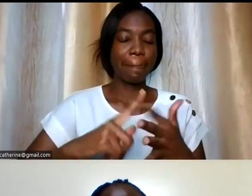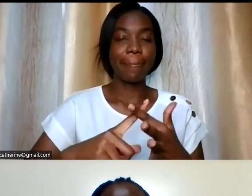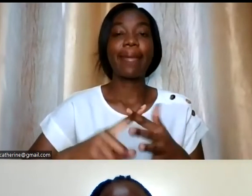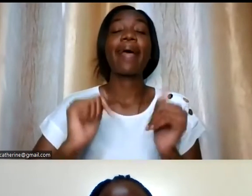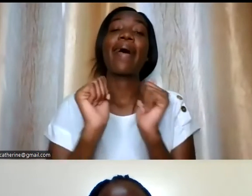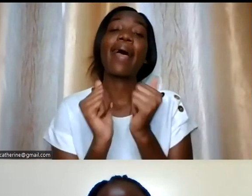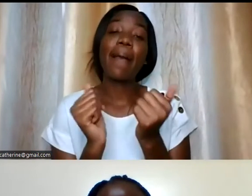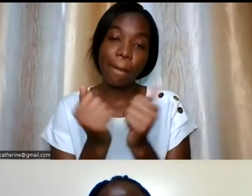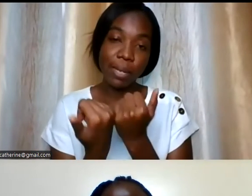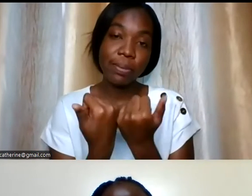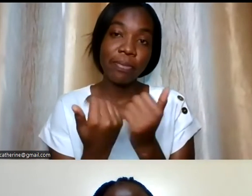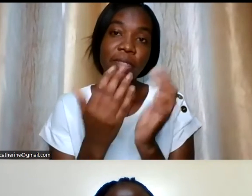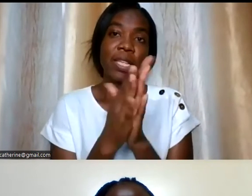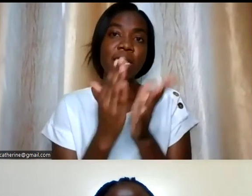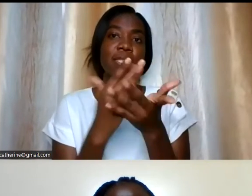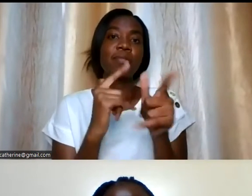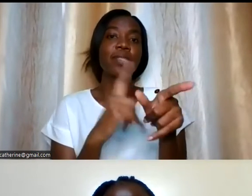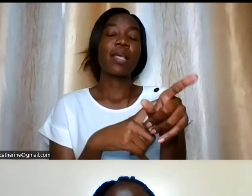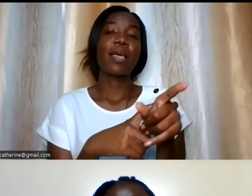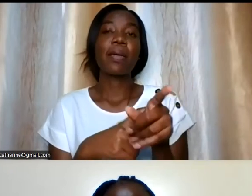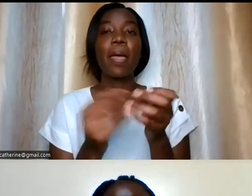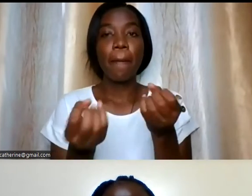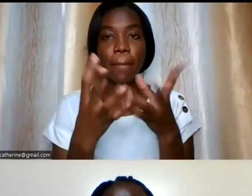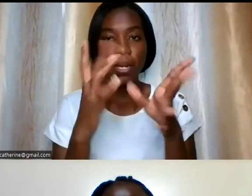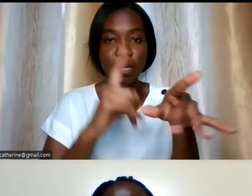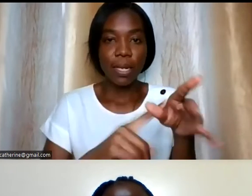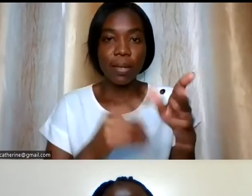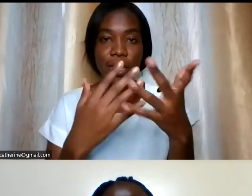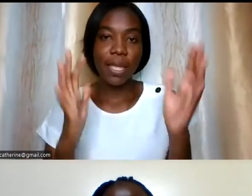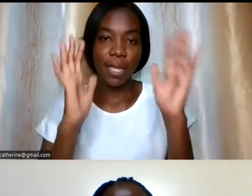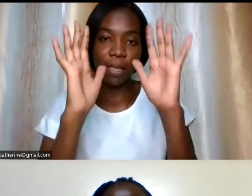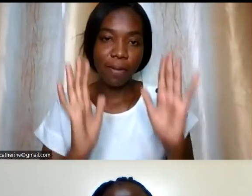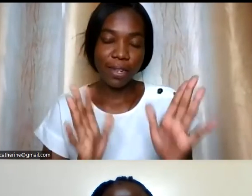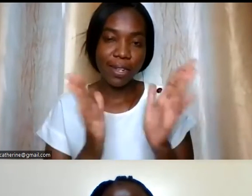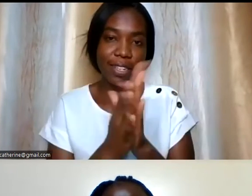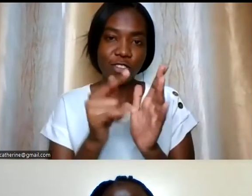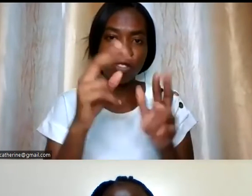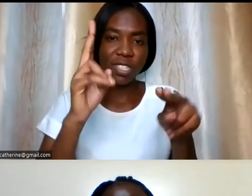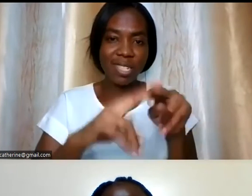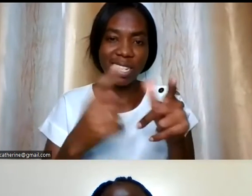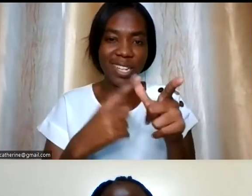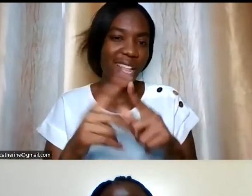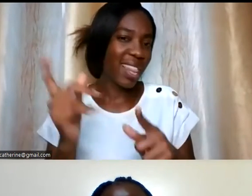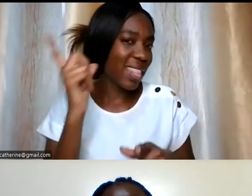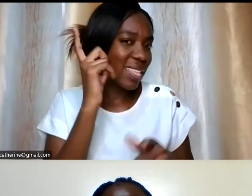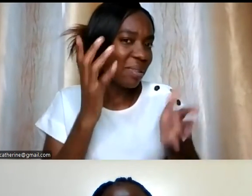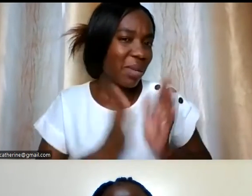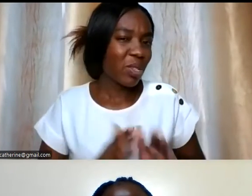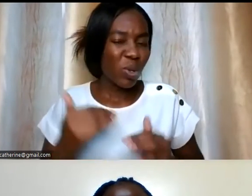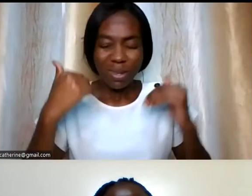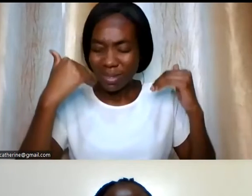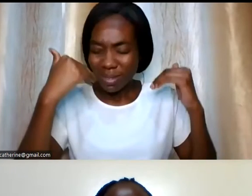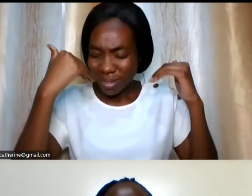sometimes, I mean, most times this thing is important. You just sit there and listen to somebody's frustrations. Your role is not